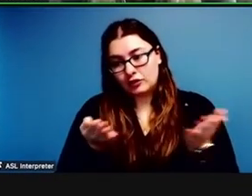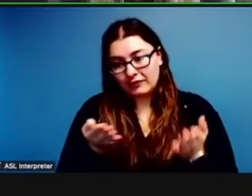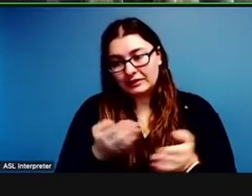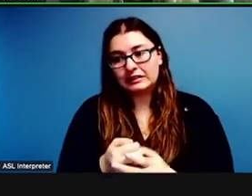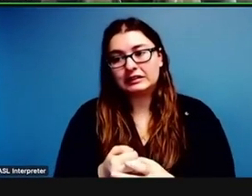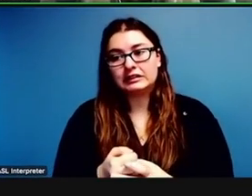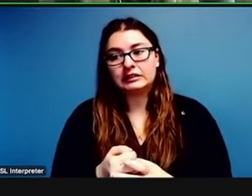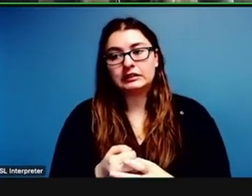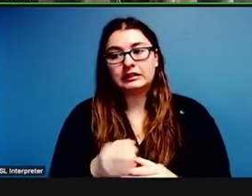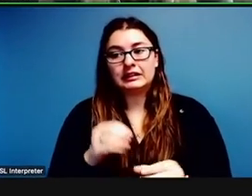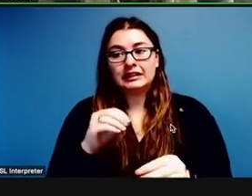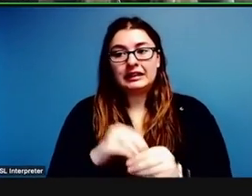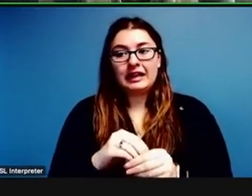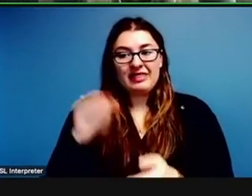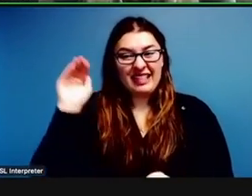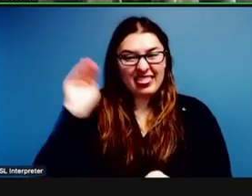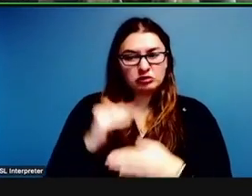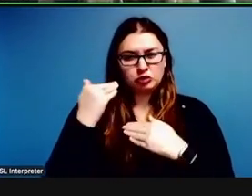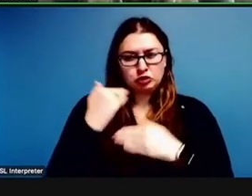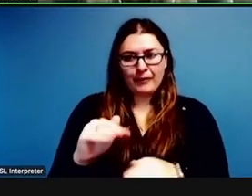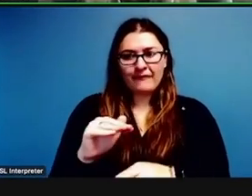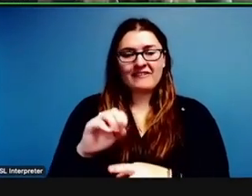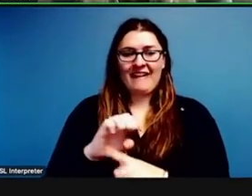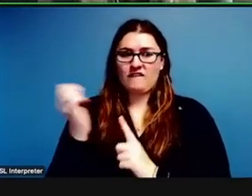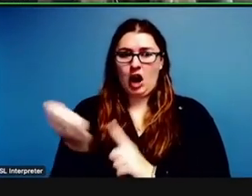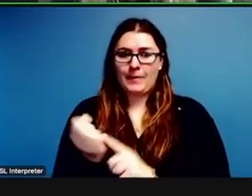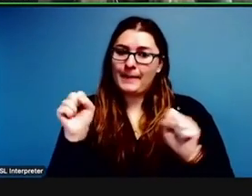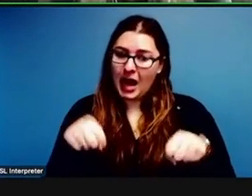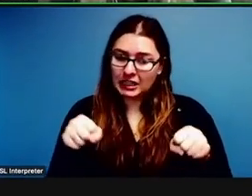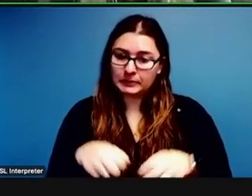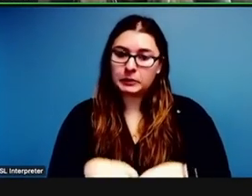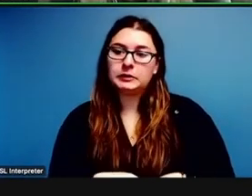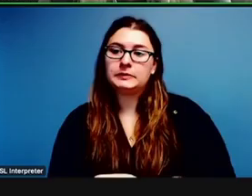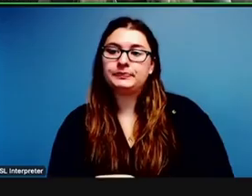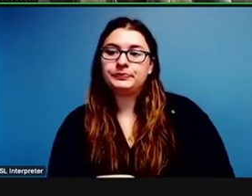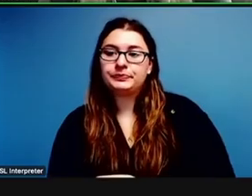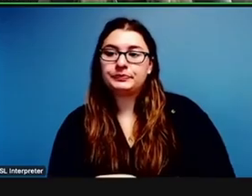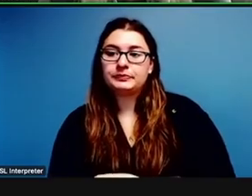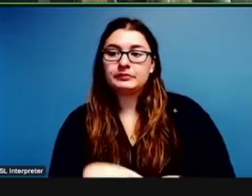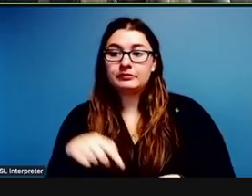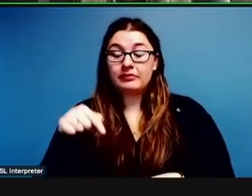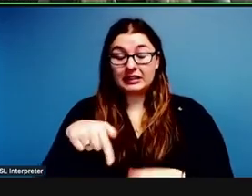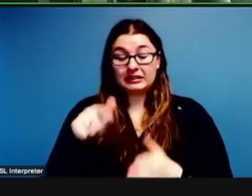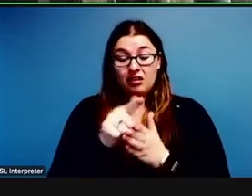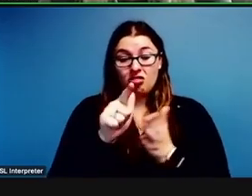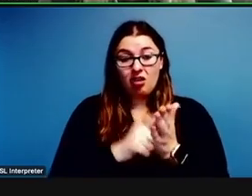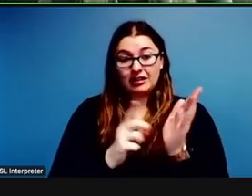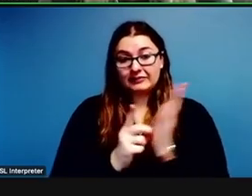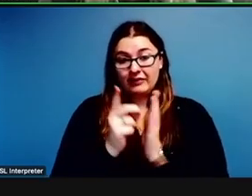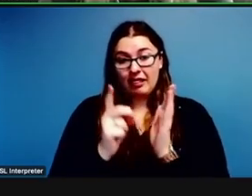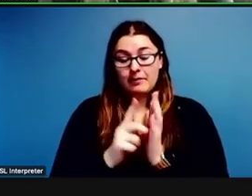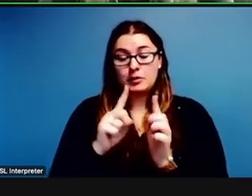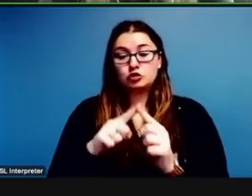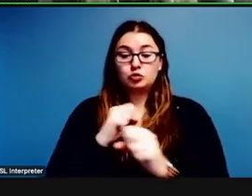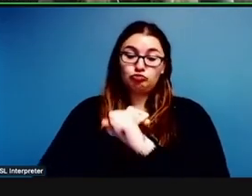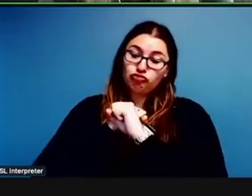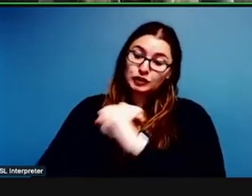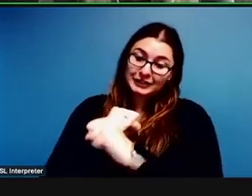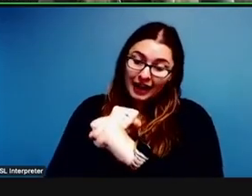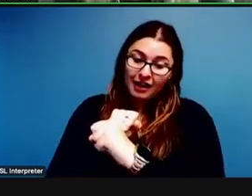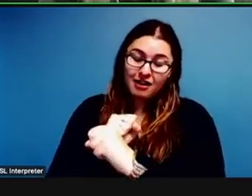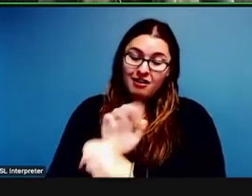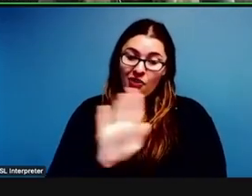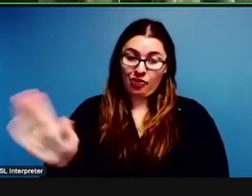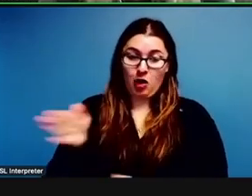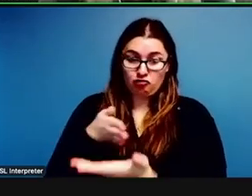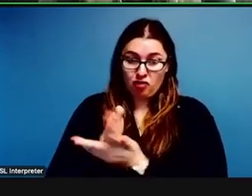in the least restrictive environment possible. And this law was developed in order to protect their